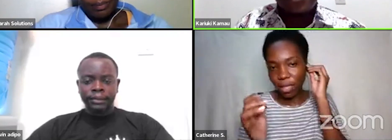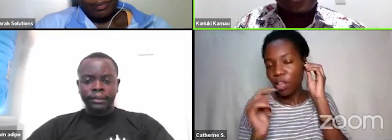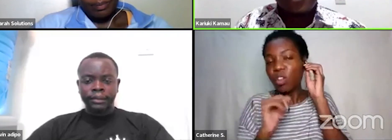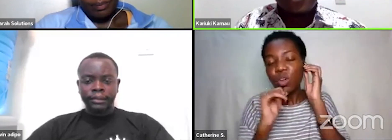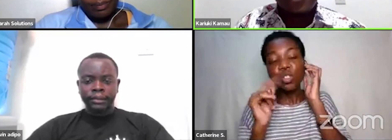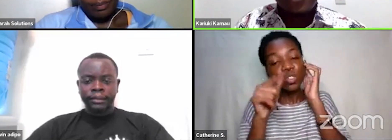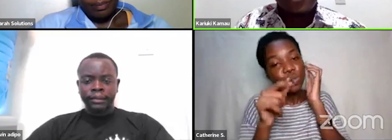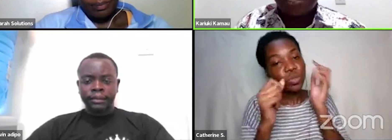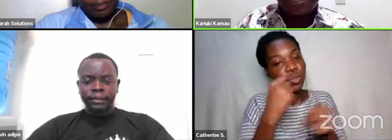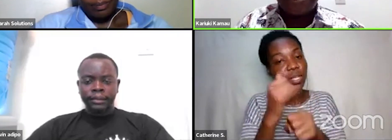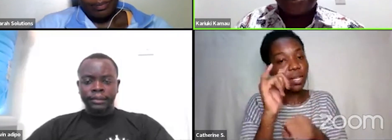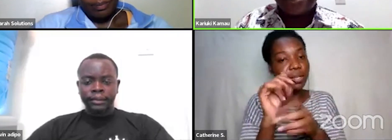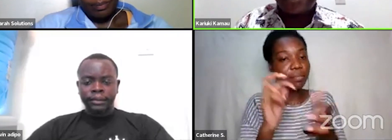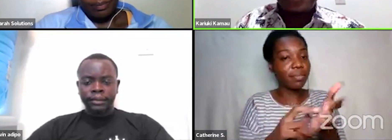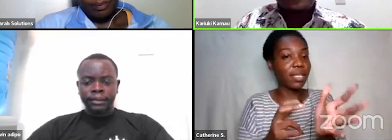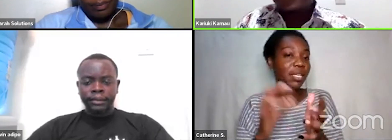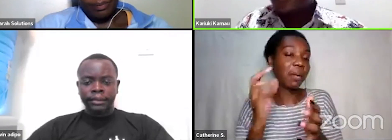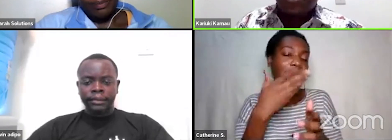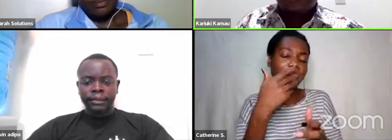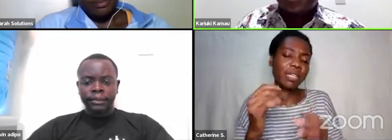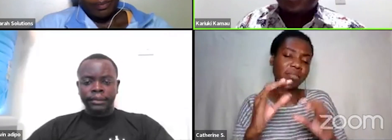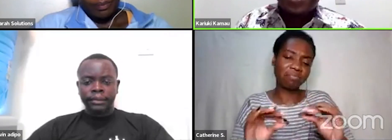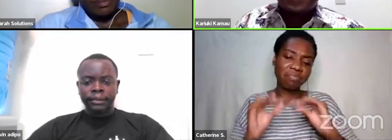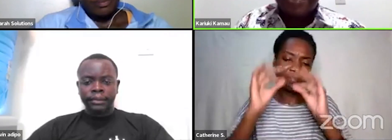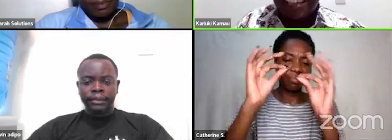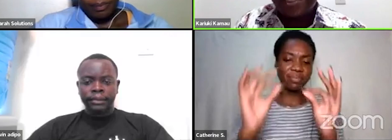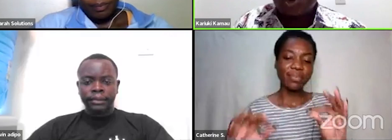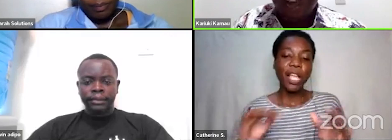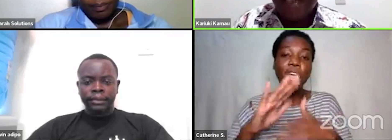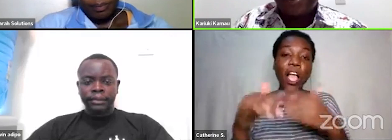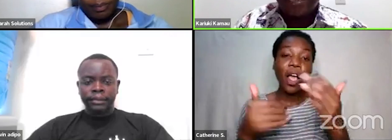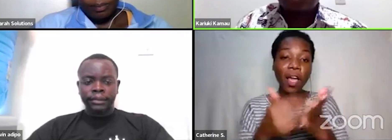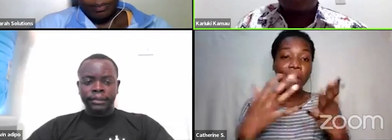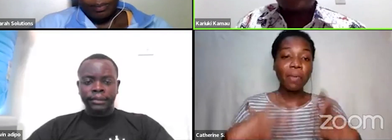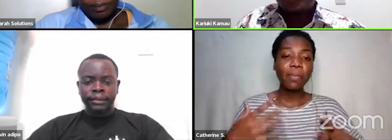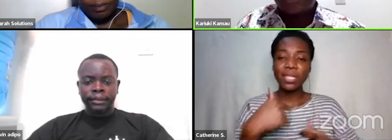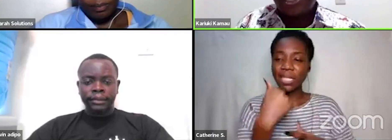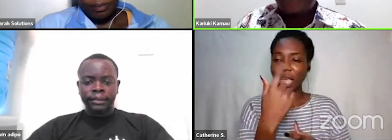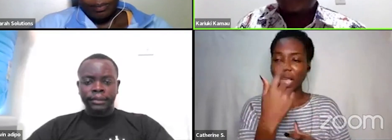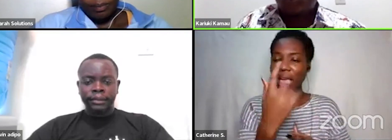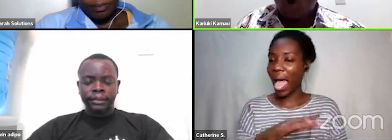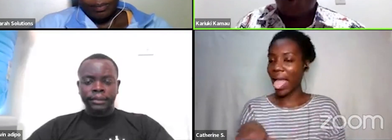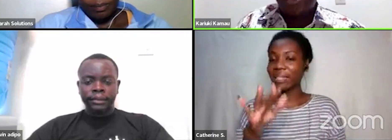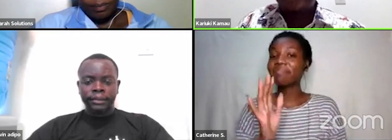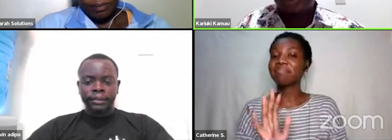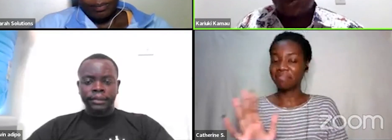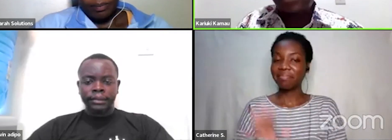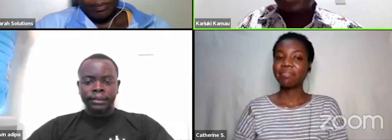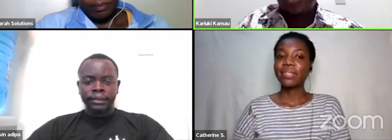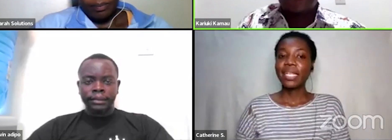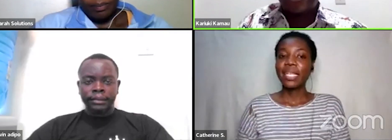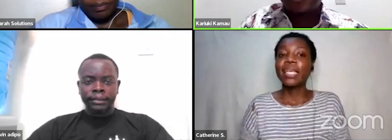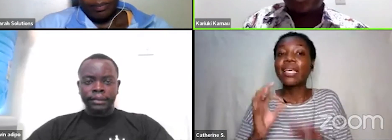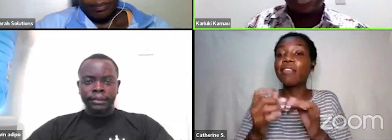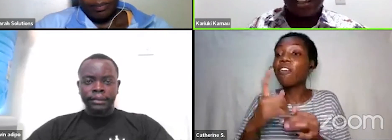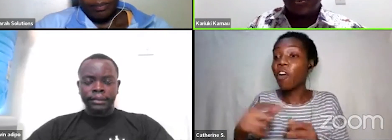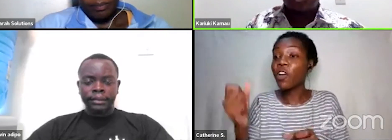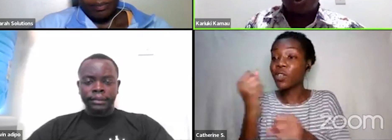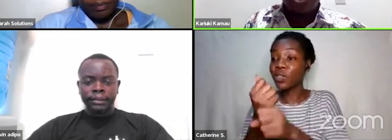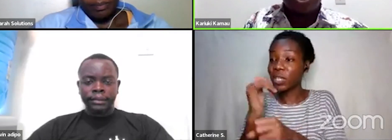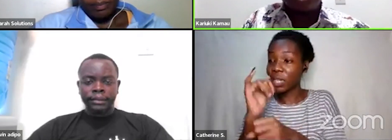say we better do it another day? Everybody is saying that is your area. So even if you go and do it now as